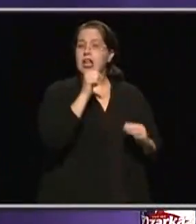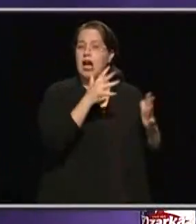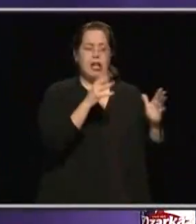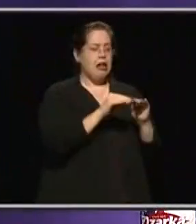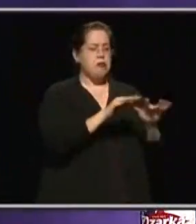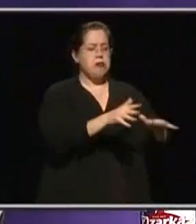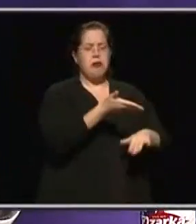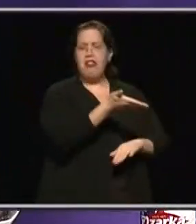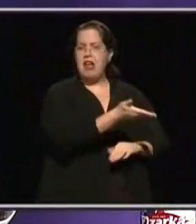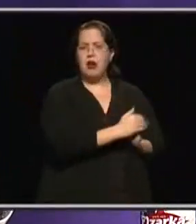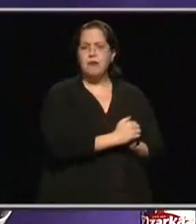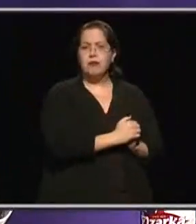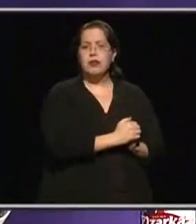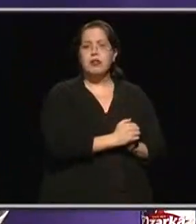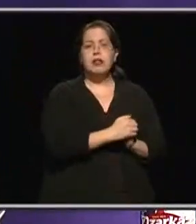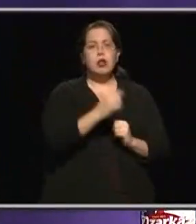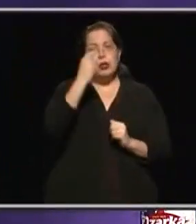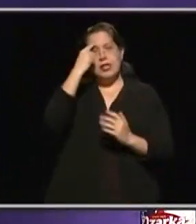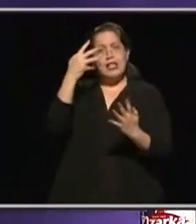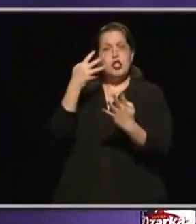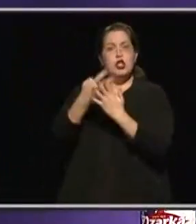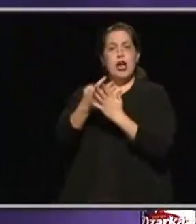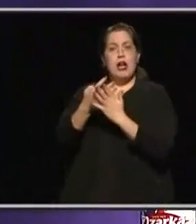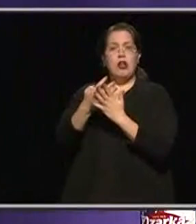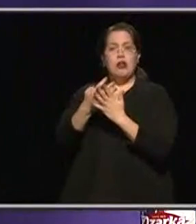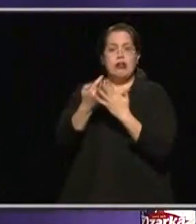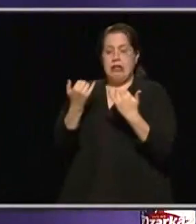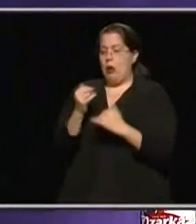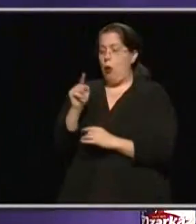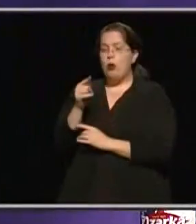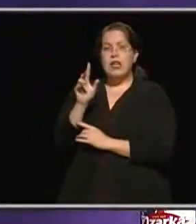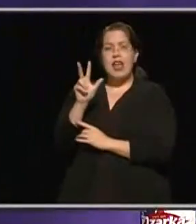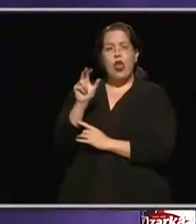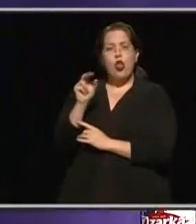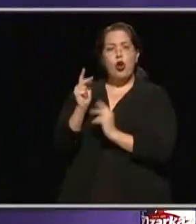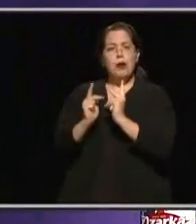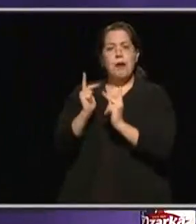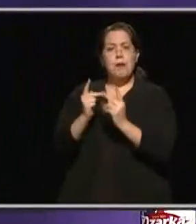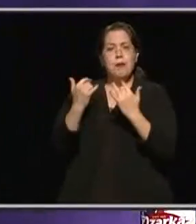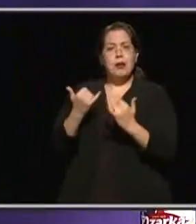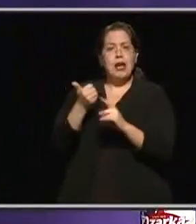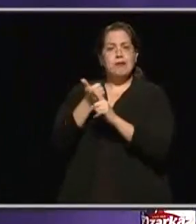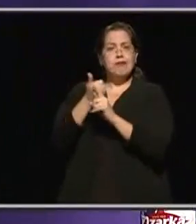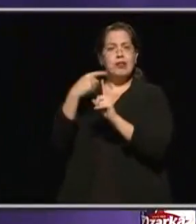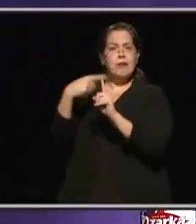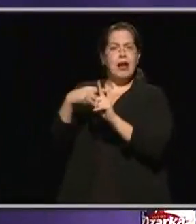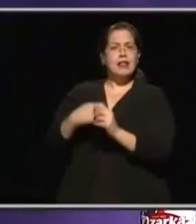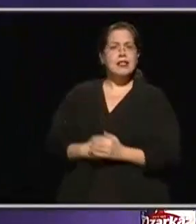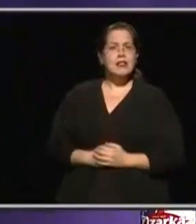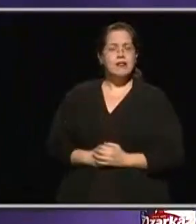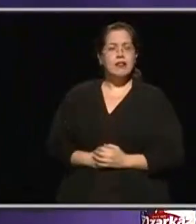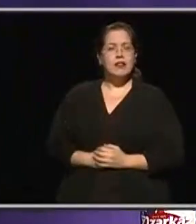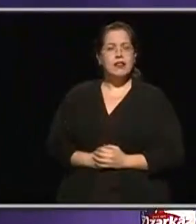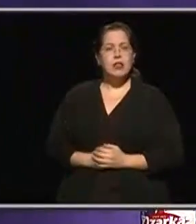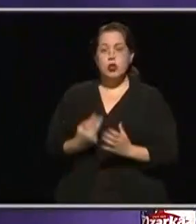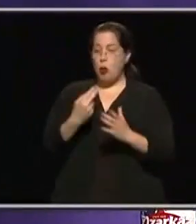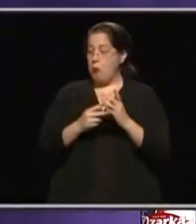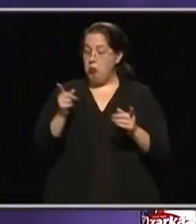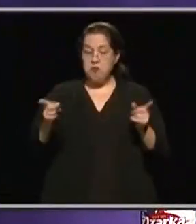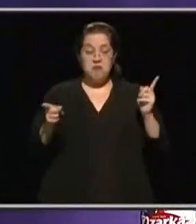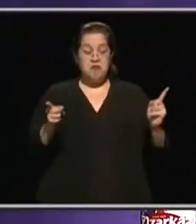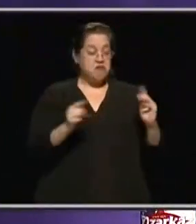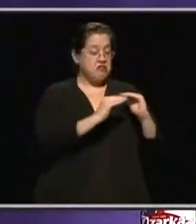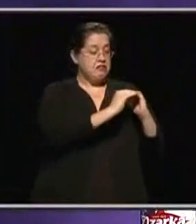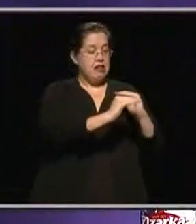or anything. You take the jail, we're down to only 30 people now that have got positive. And so both of those are